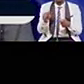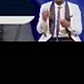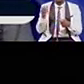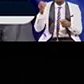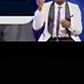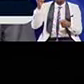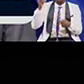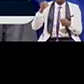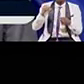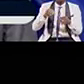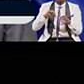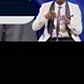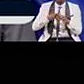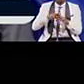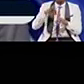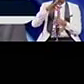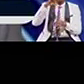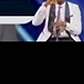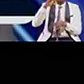to win souls.